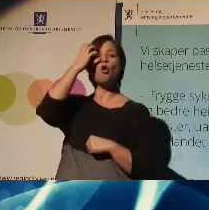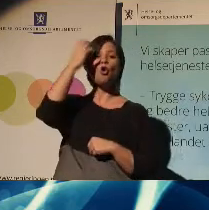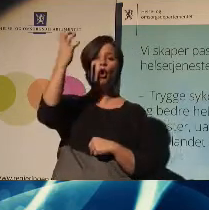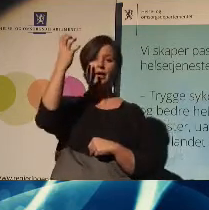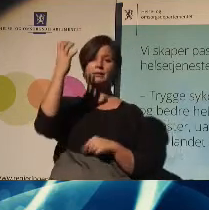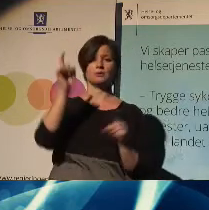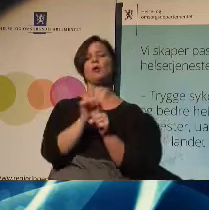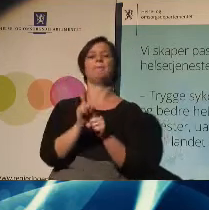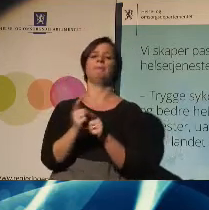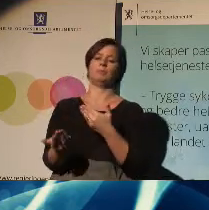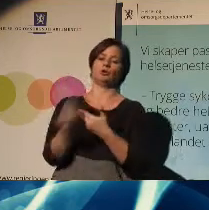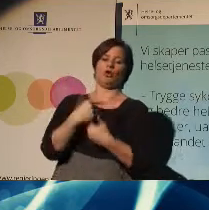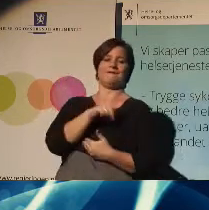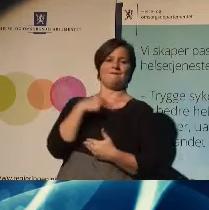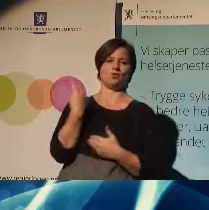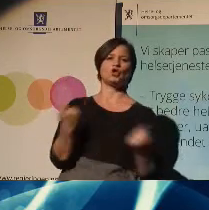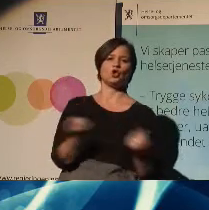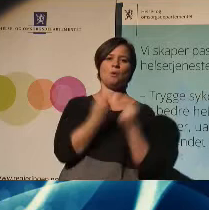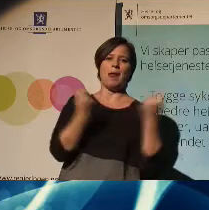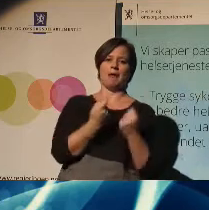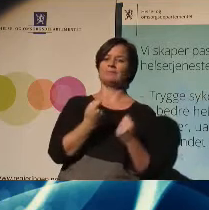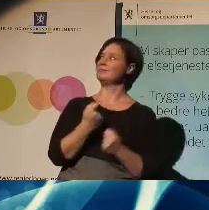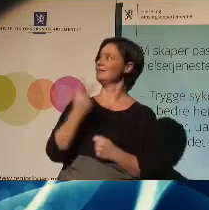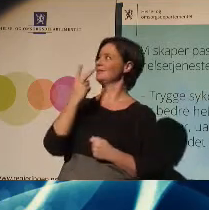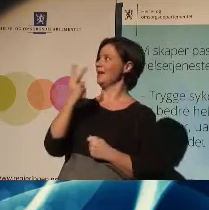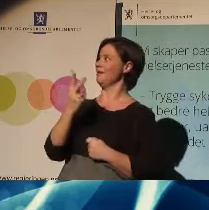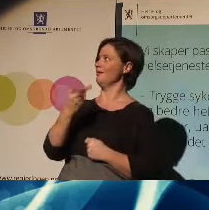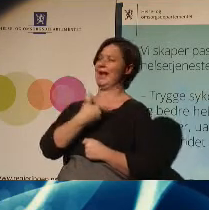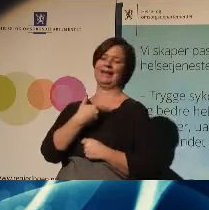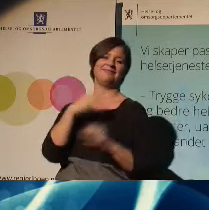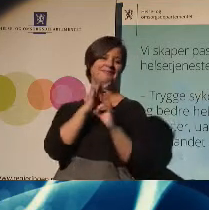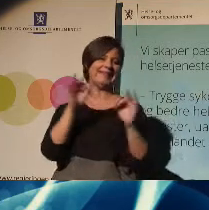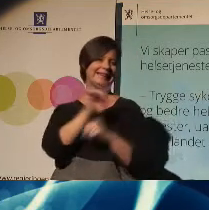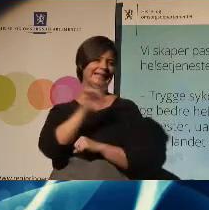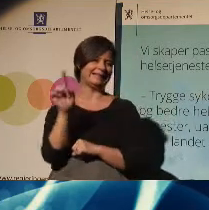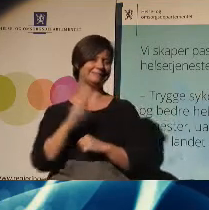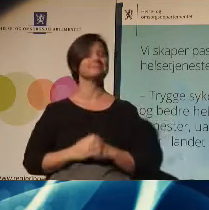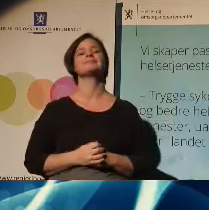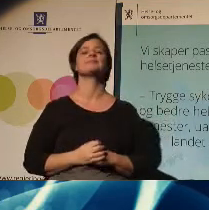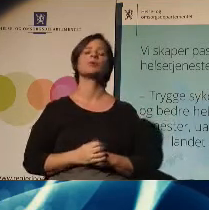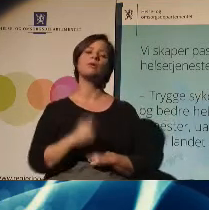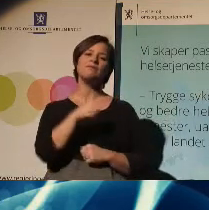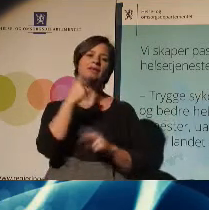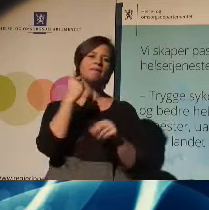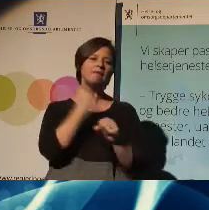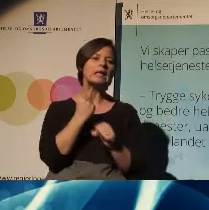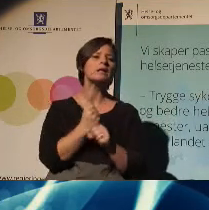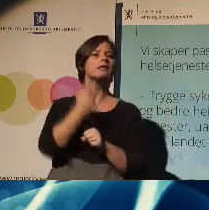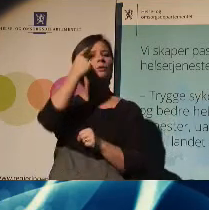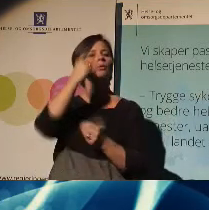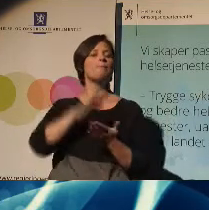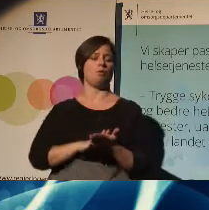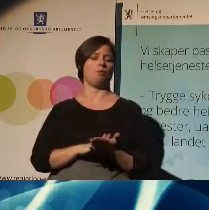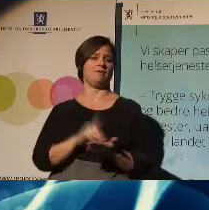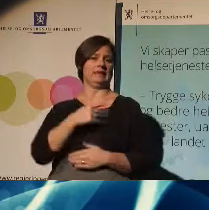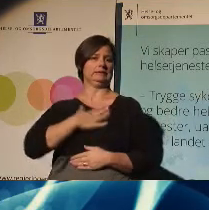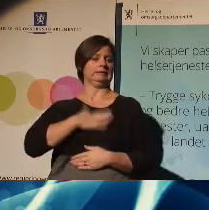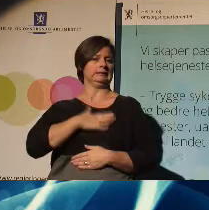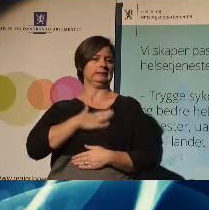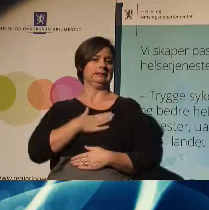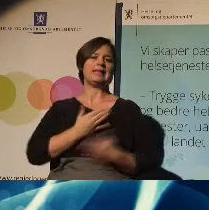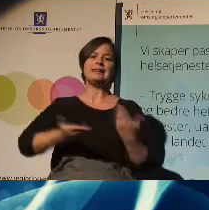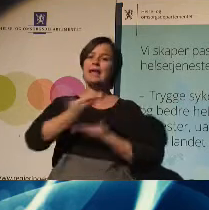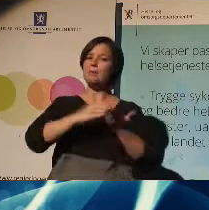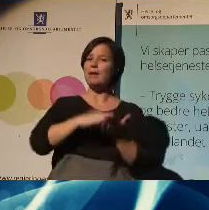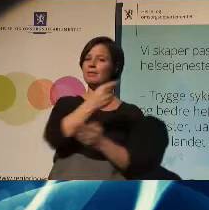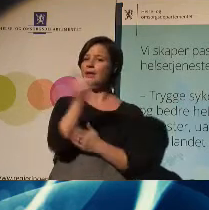He's clearly having a good time, as you can see. But what we strongly believe in, and this is again something we are happy to share with you here